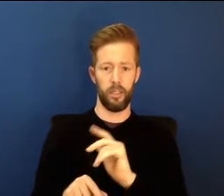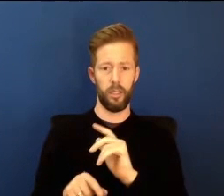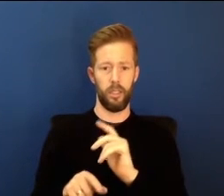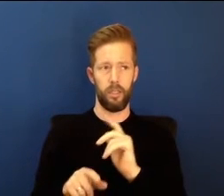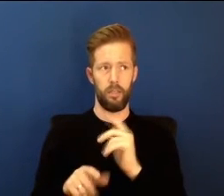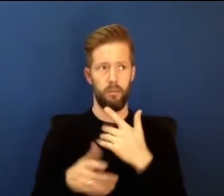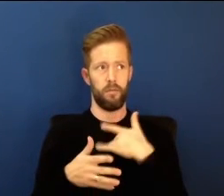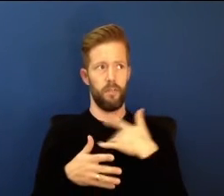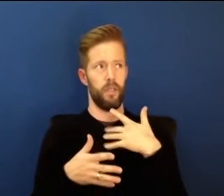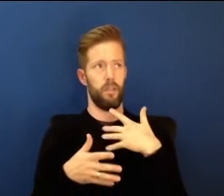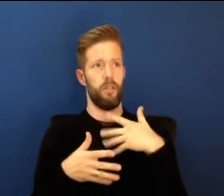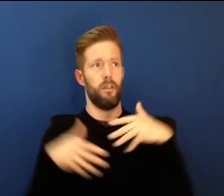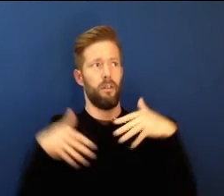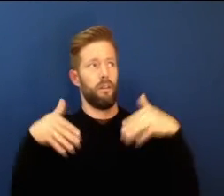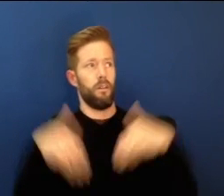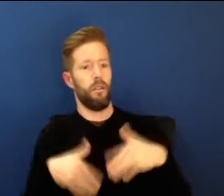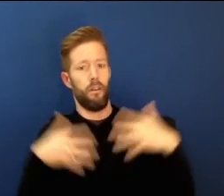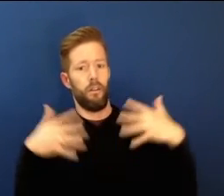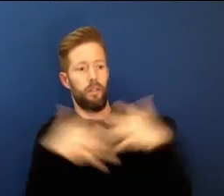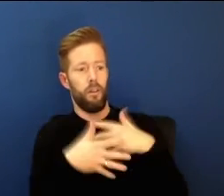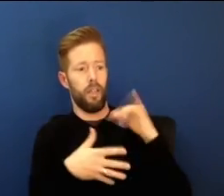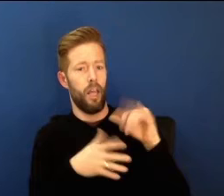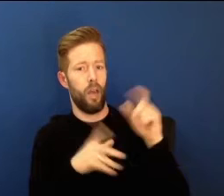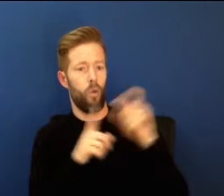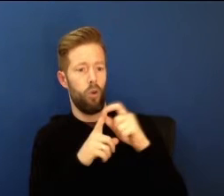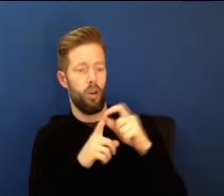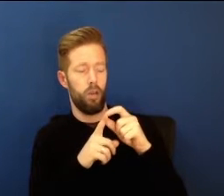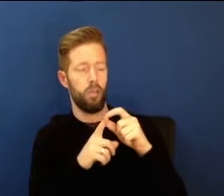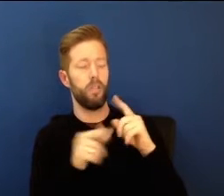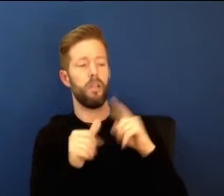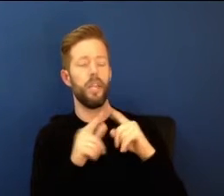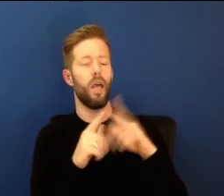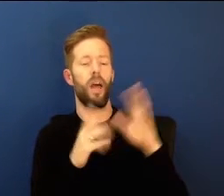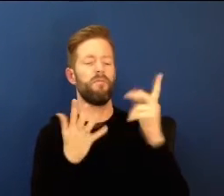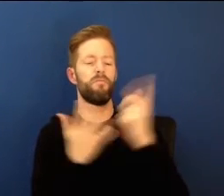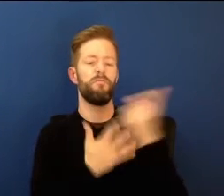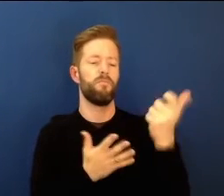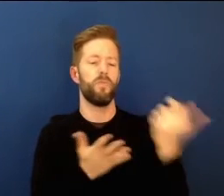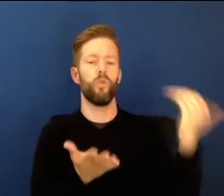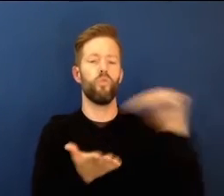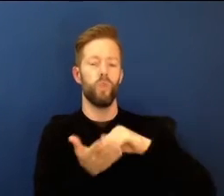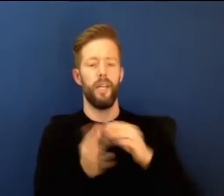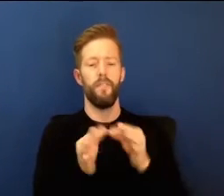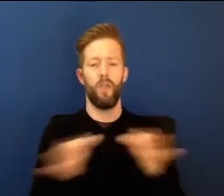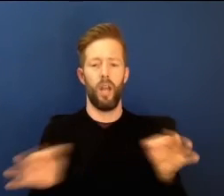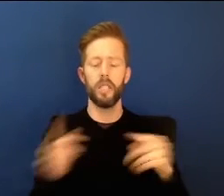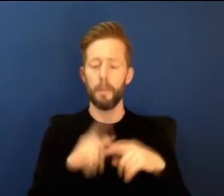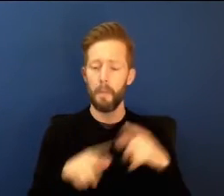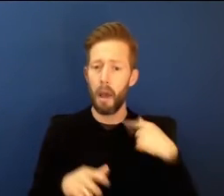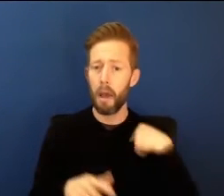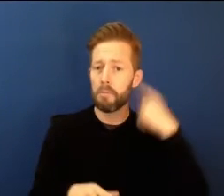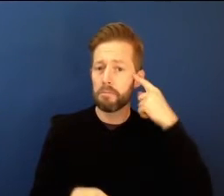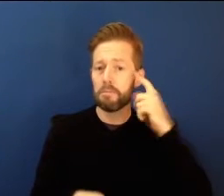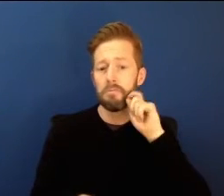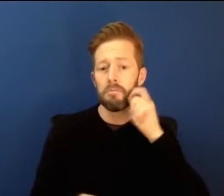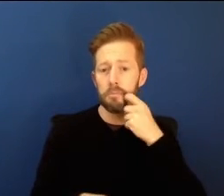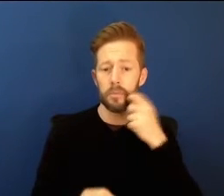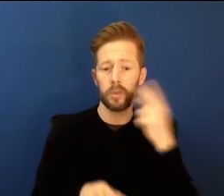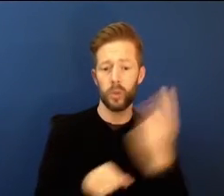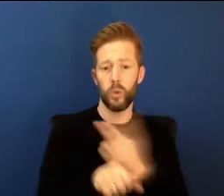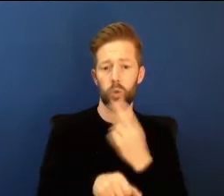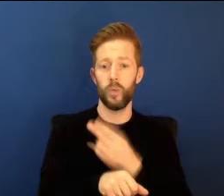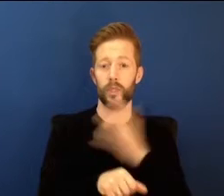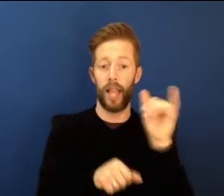somehow intimidated by that word, perhaps just rephrase. But I think it's cool. I think it's cool to use